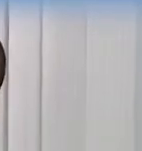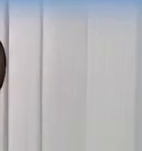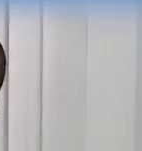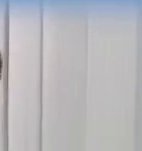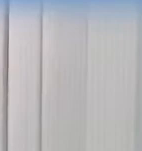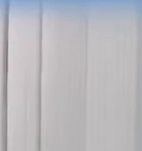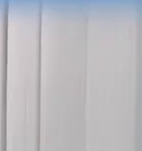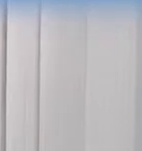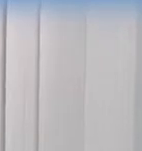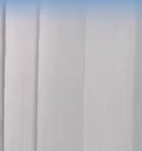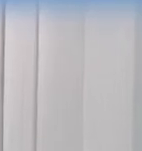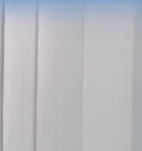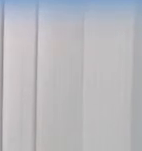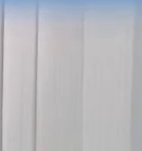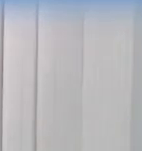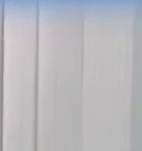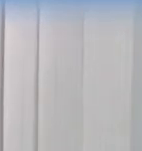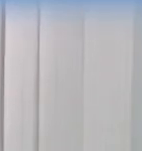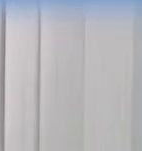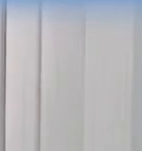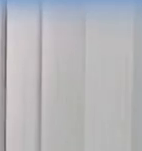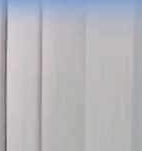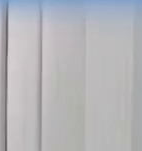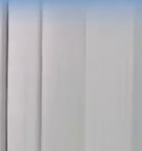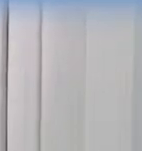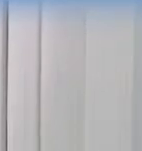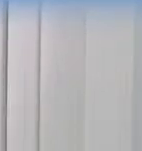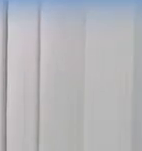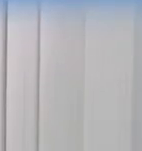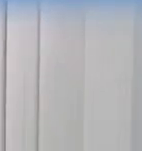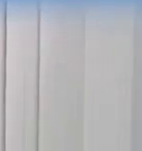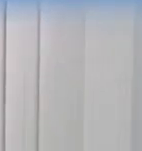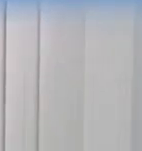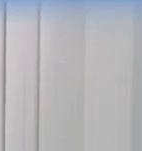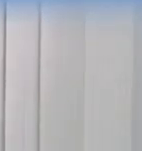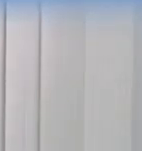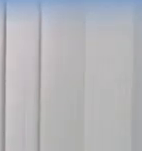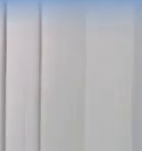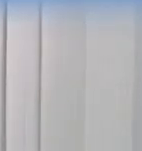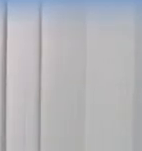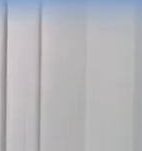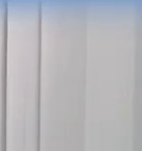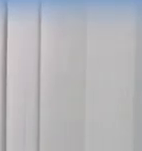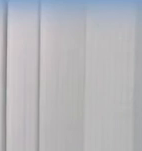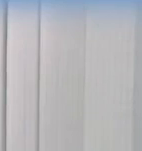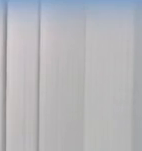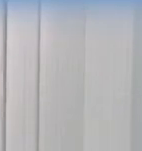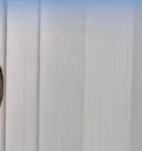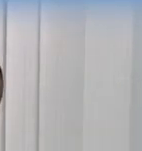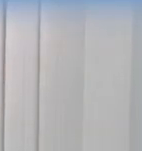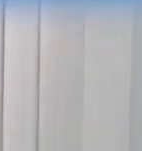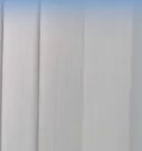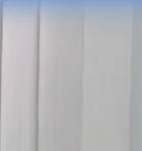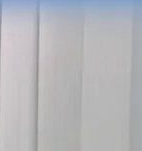ana wo ase musa enferograph frere e wo numbers a ino so ana se